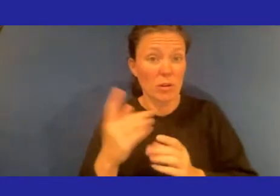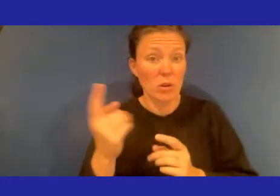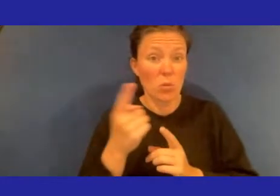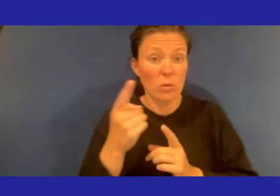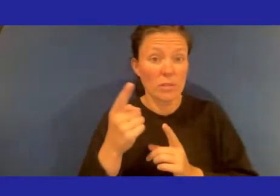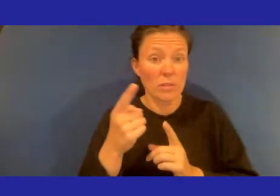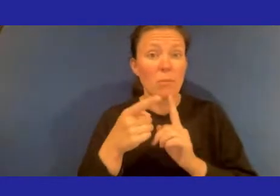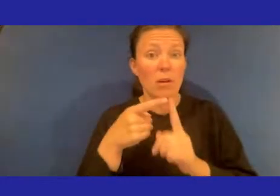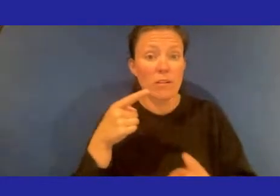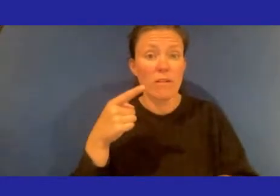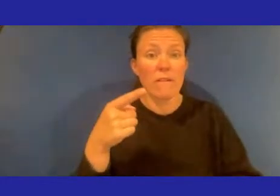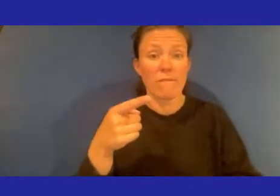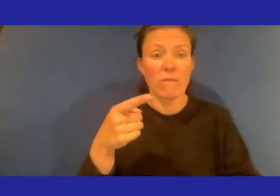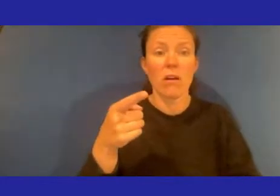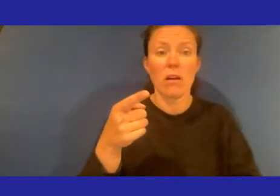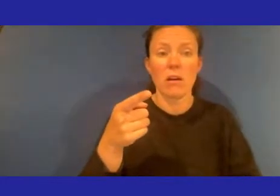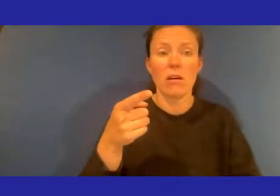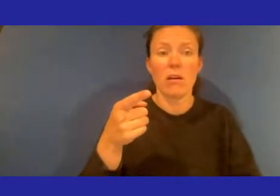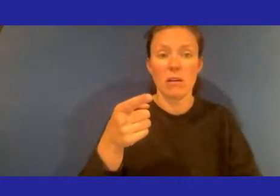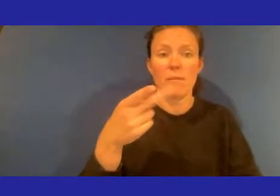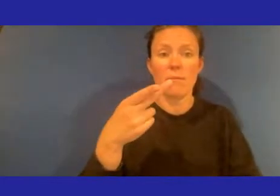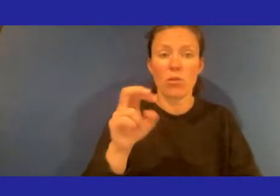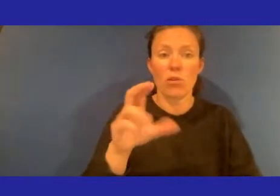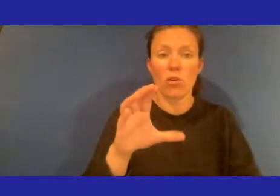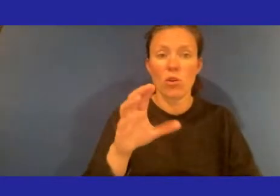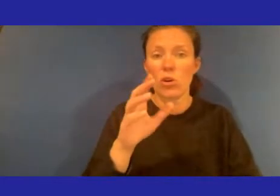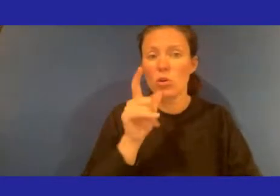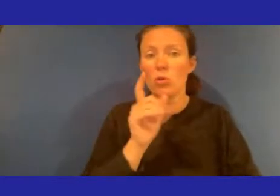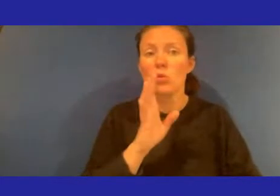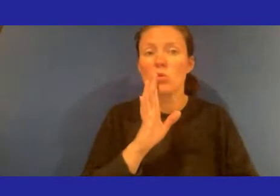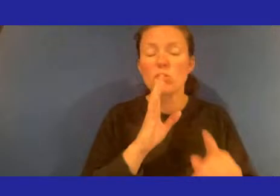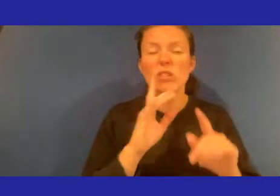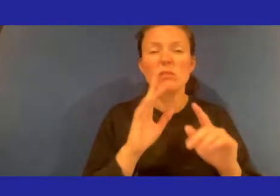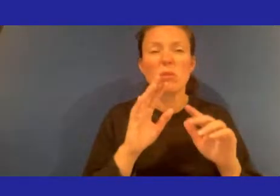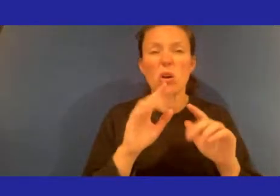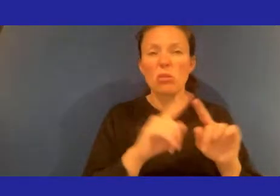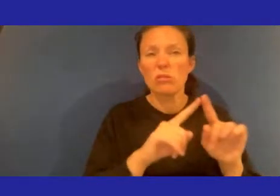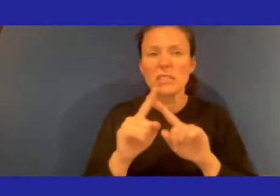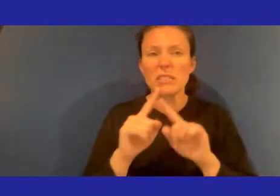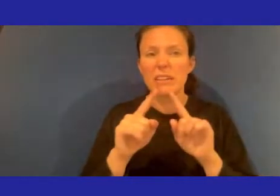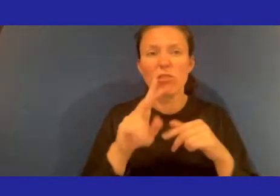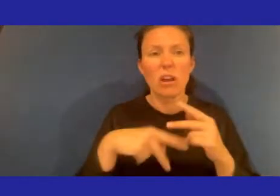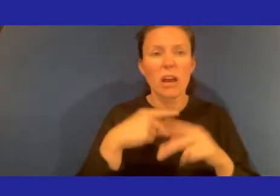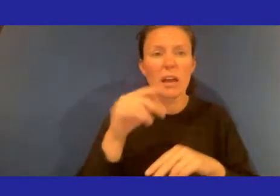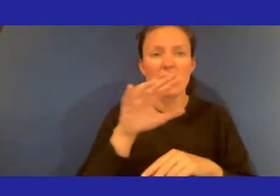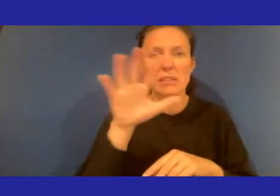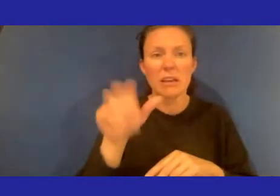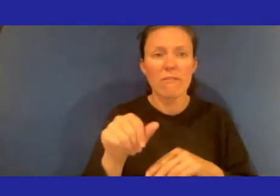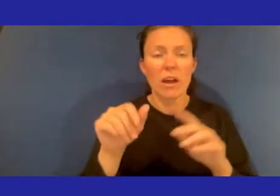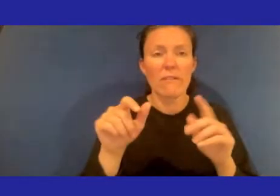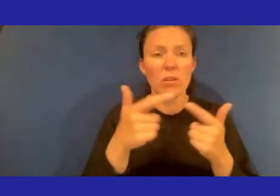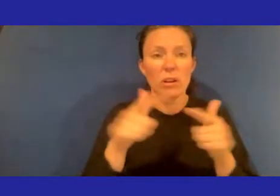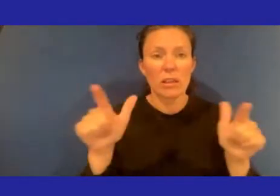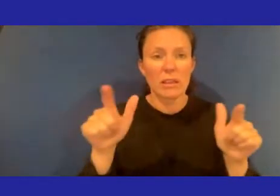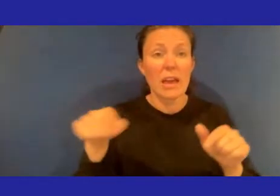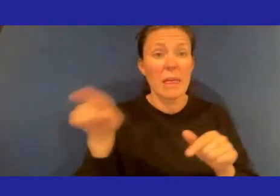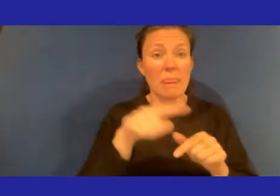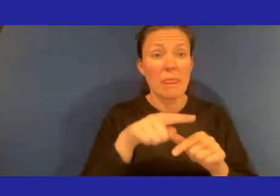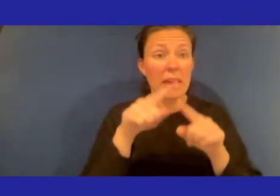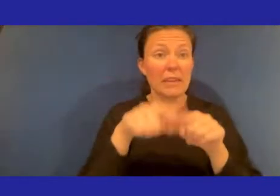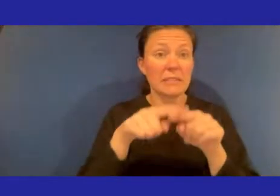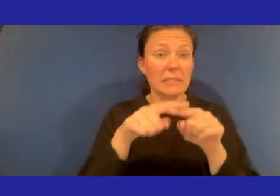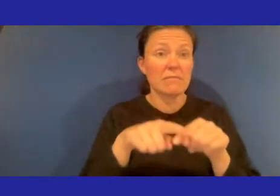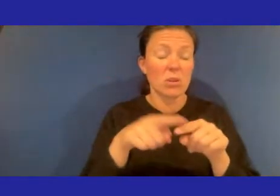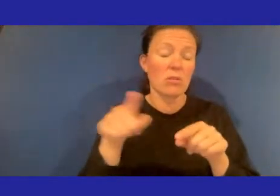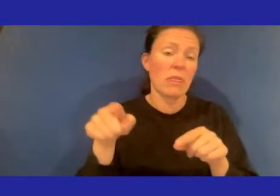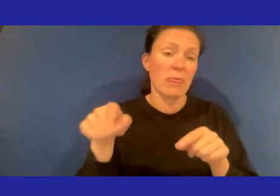who spoke a variety of African languages and who decided, based on his positive experience at the HERC,